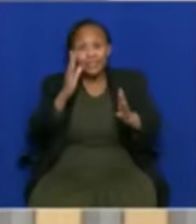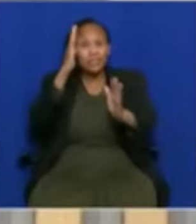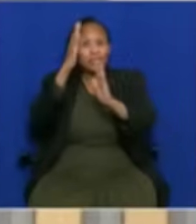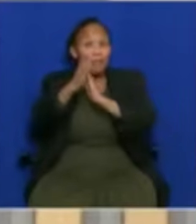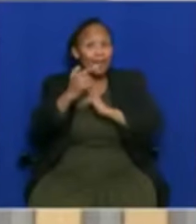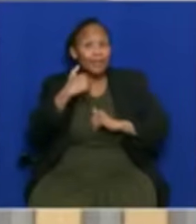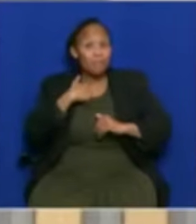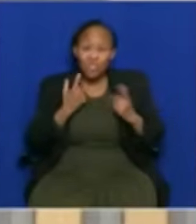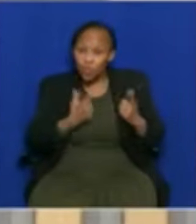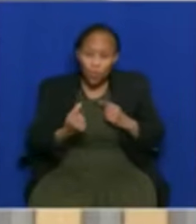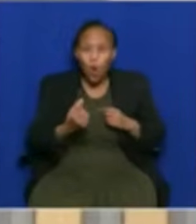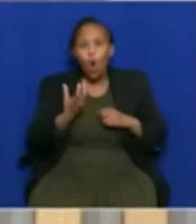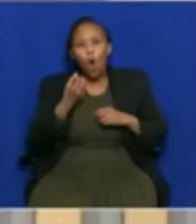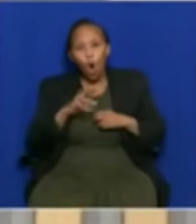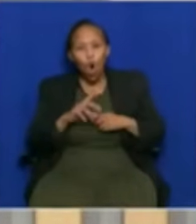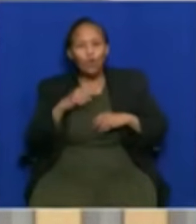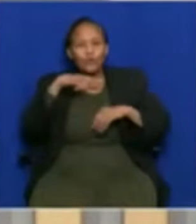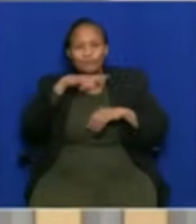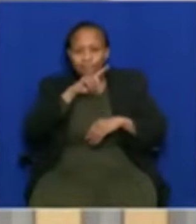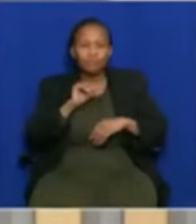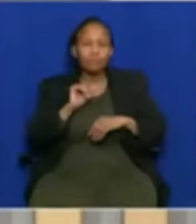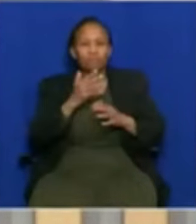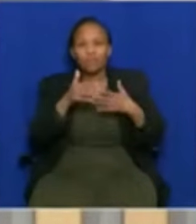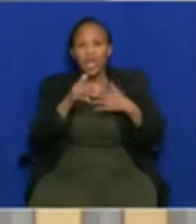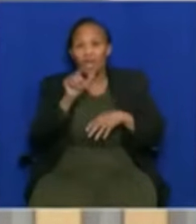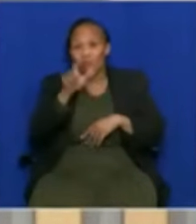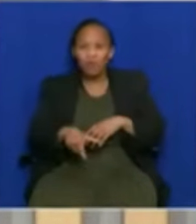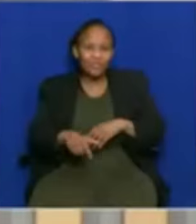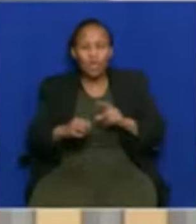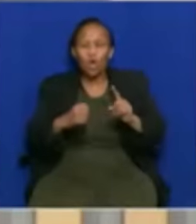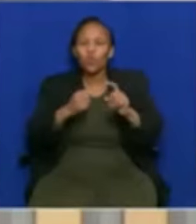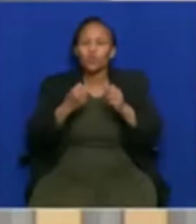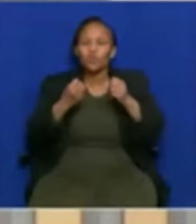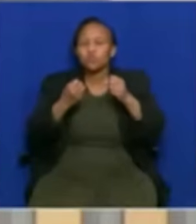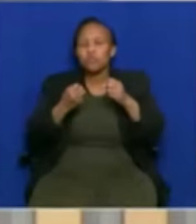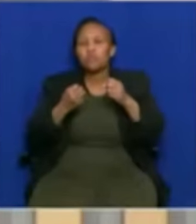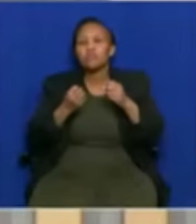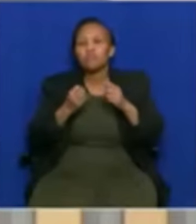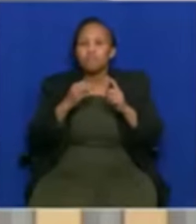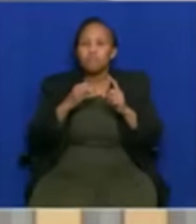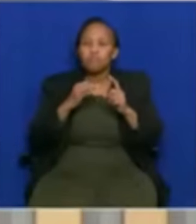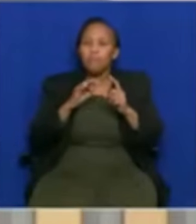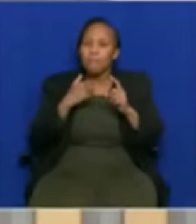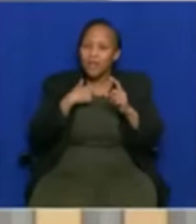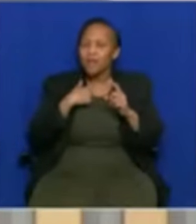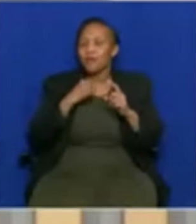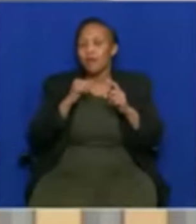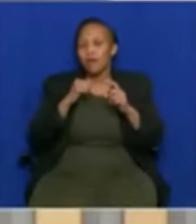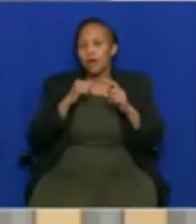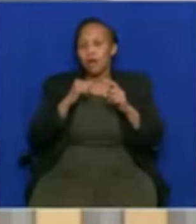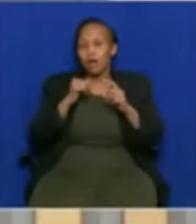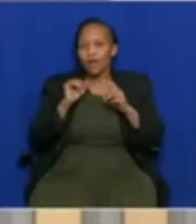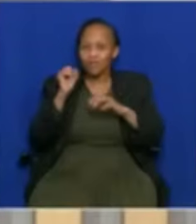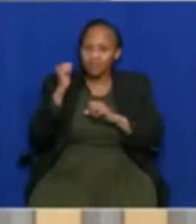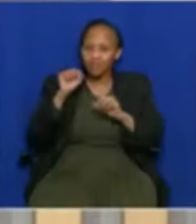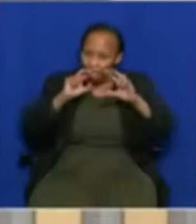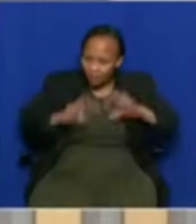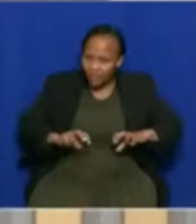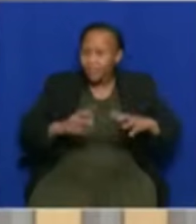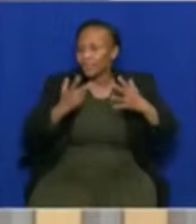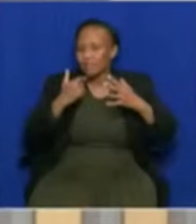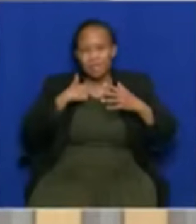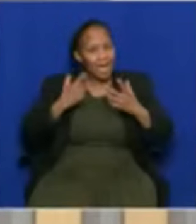anybody. I conducted a bona fide investigation. I did what I did according to